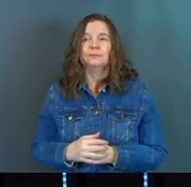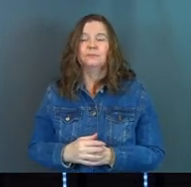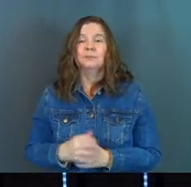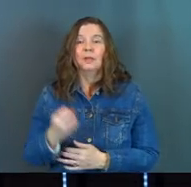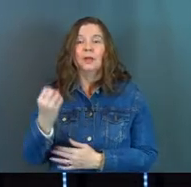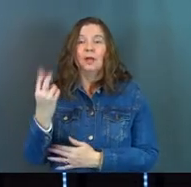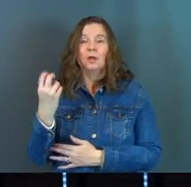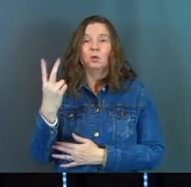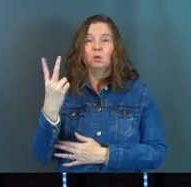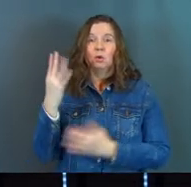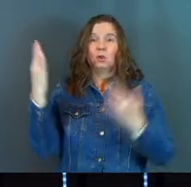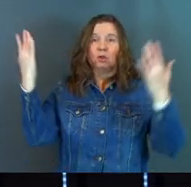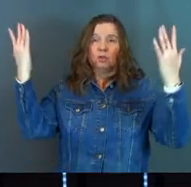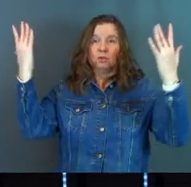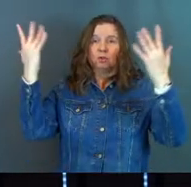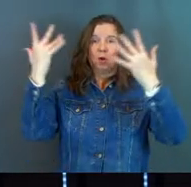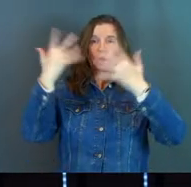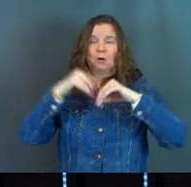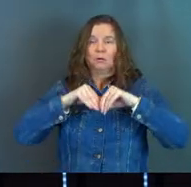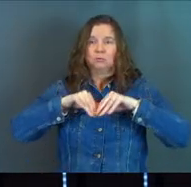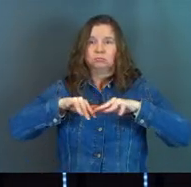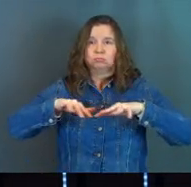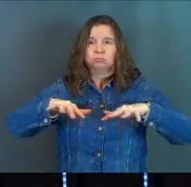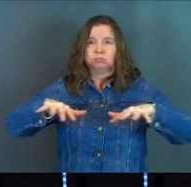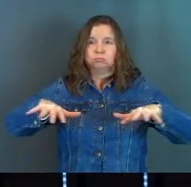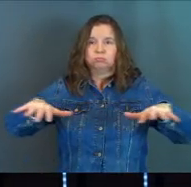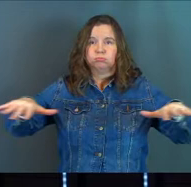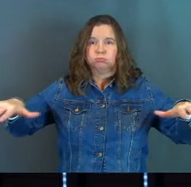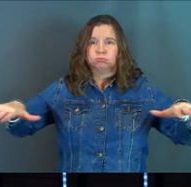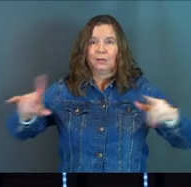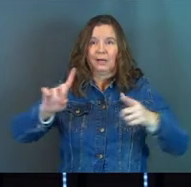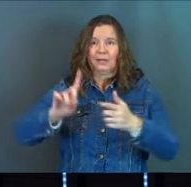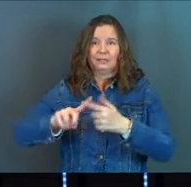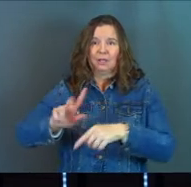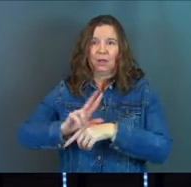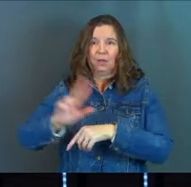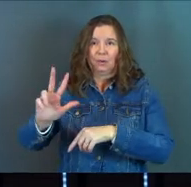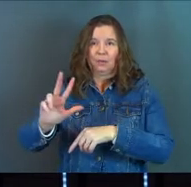At noon, darkness fell across the whole land until 3 o'clock. And I'll just pause you right there.